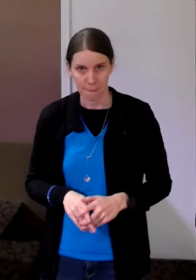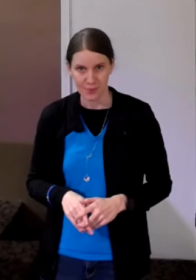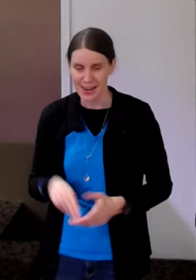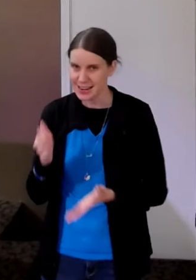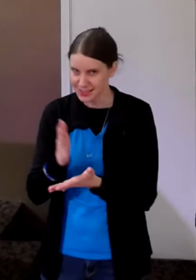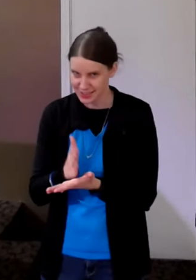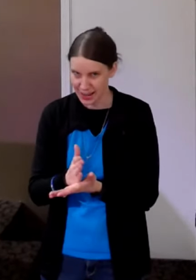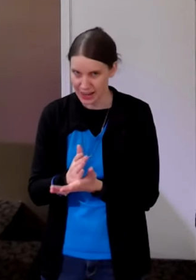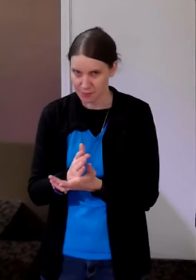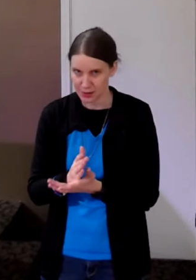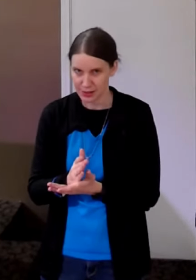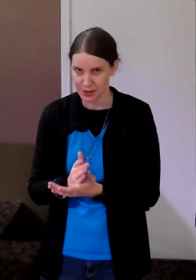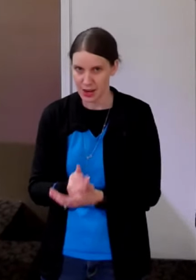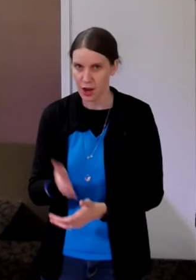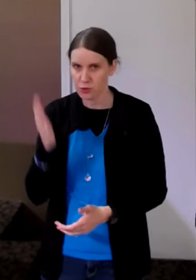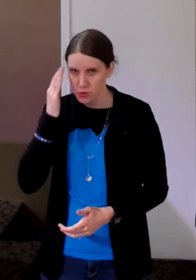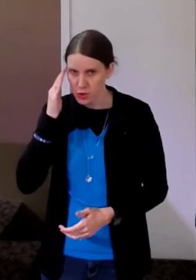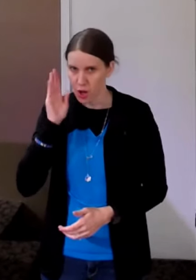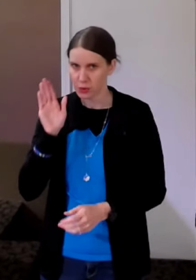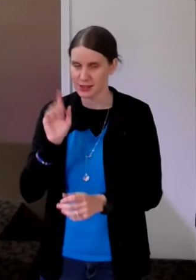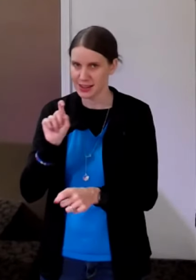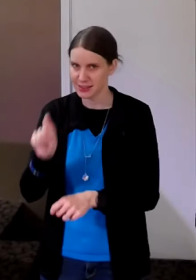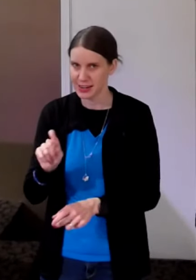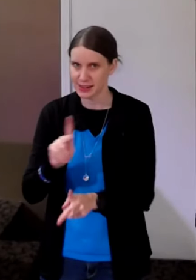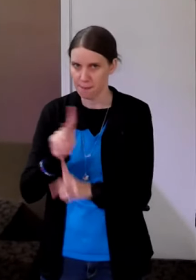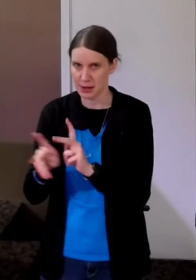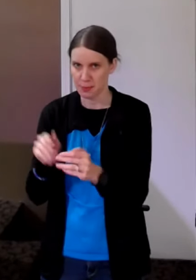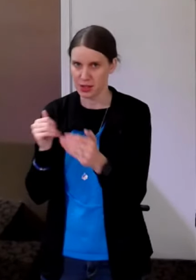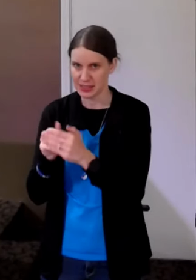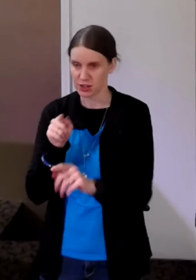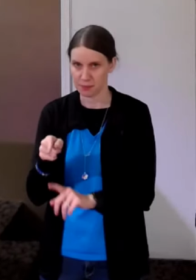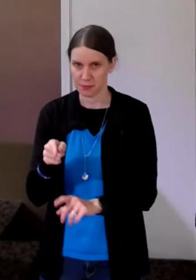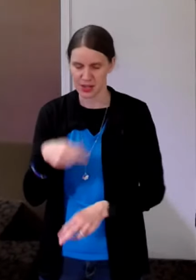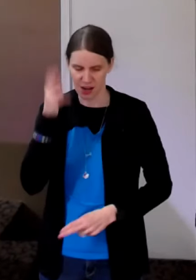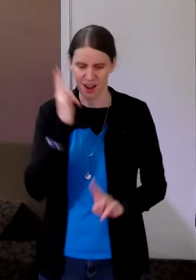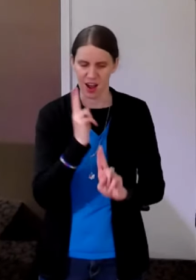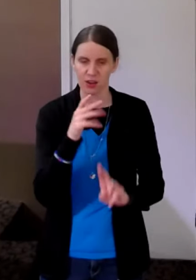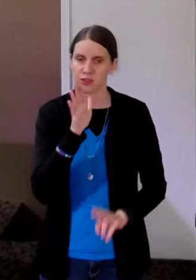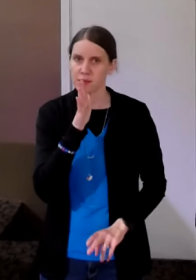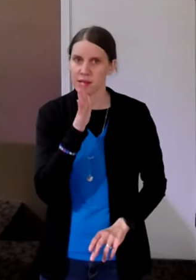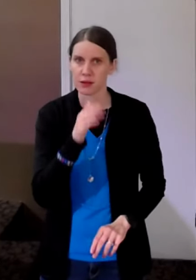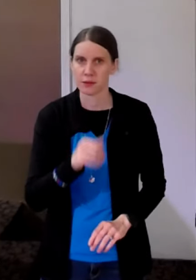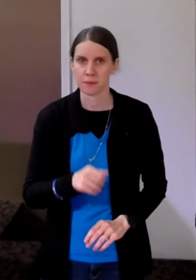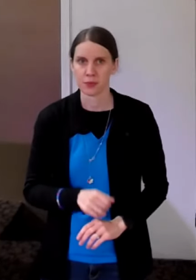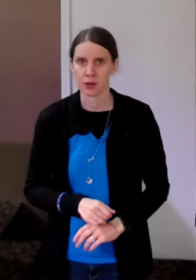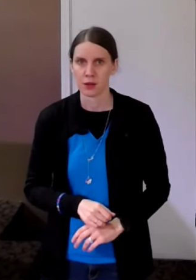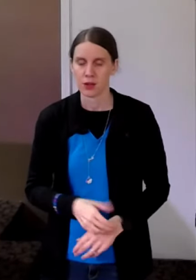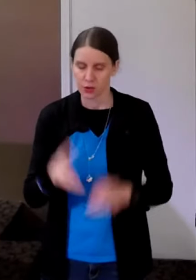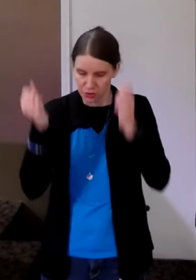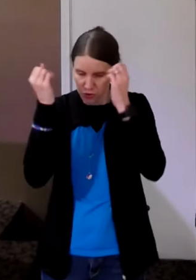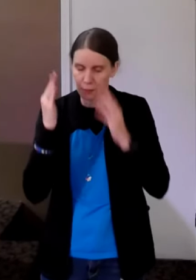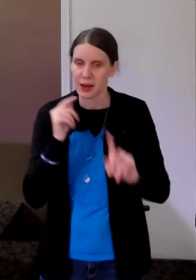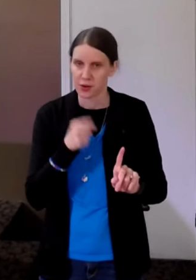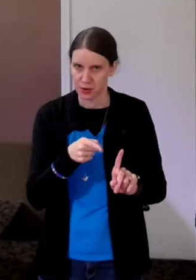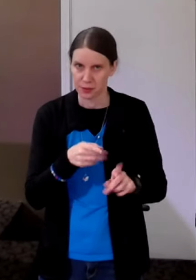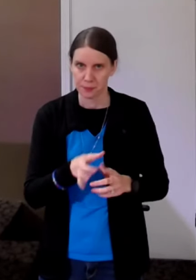time for the needs of everyone around Him. He respected His mother. He did what she